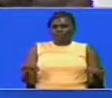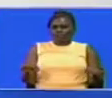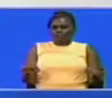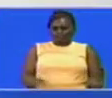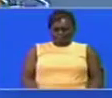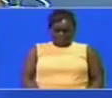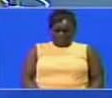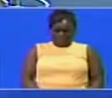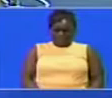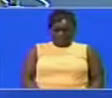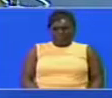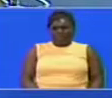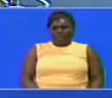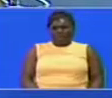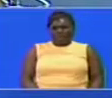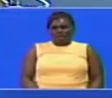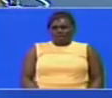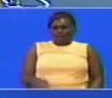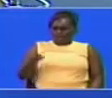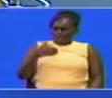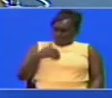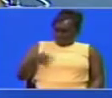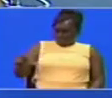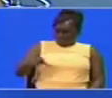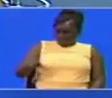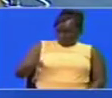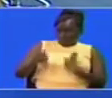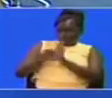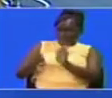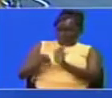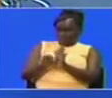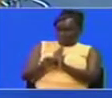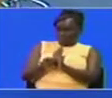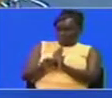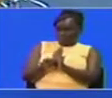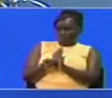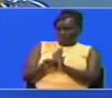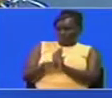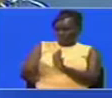right, I really need to take a break. If you have a location, for example, called Mukutani,